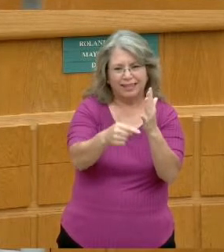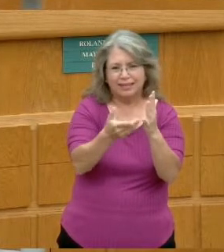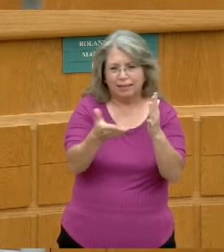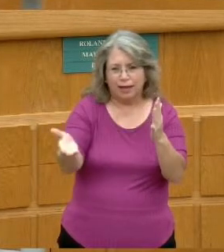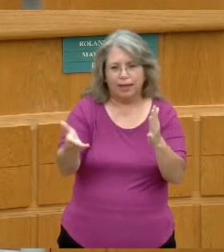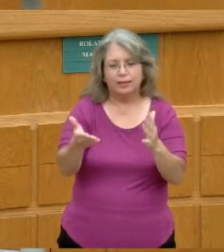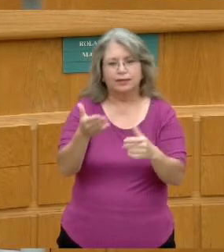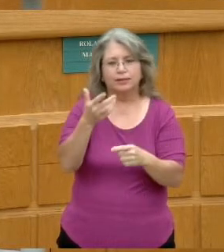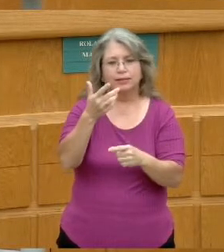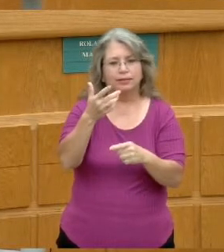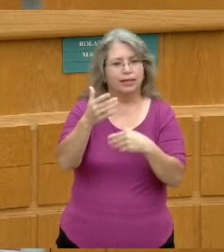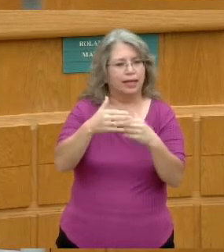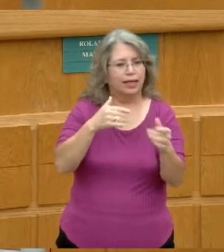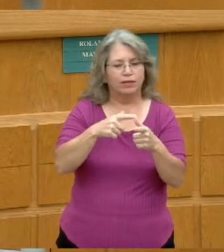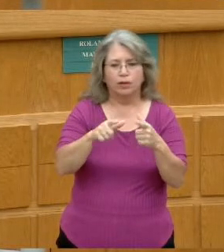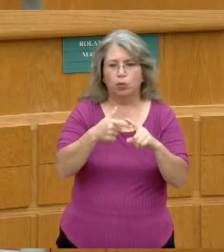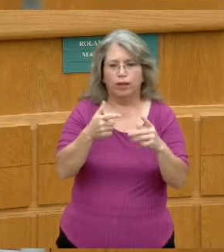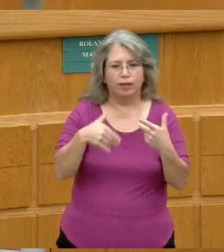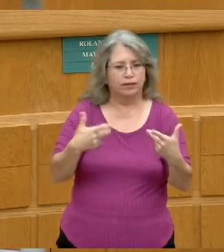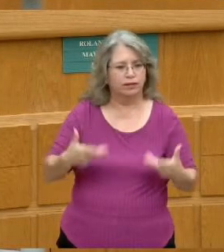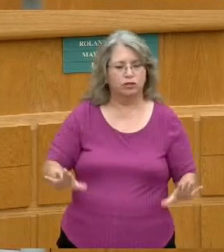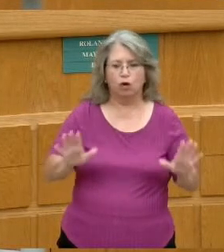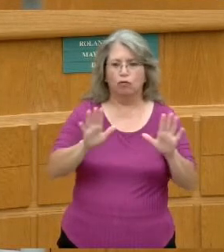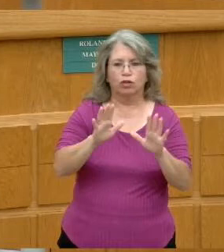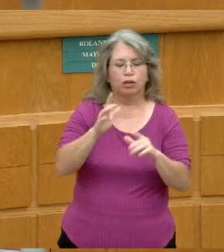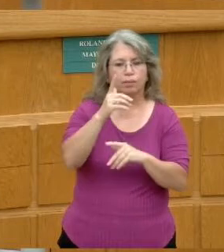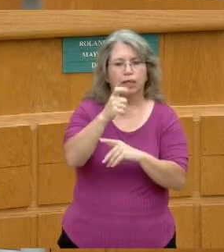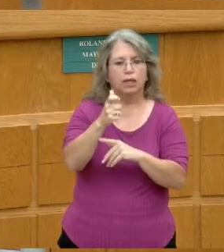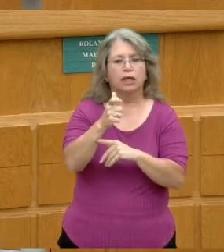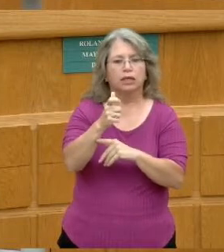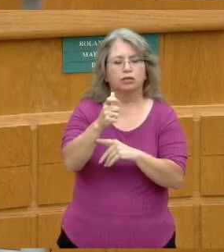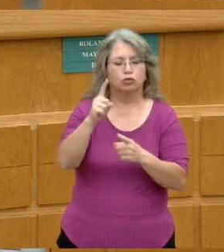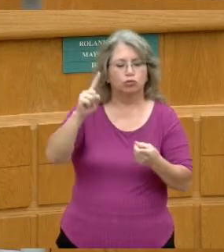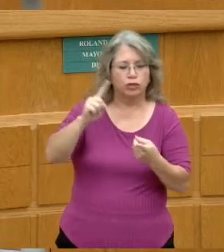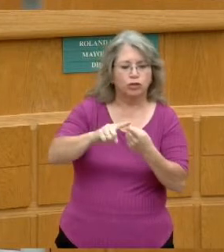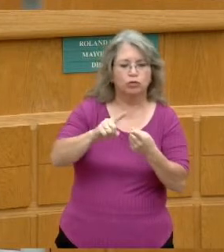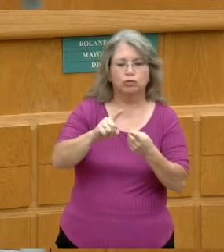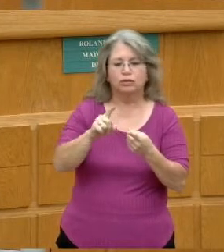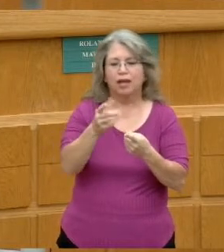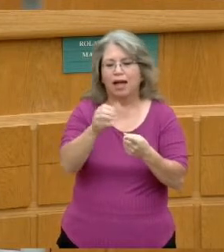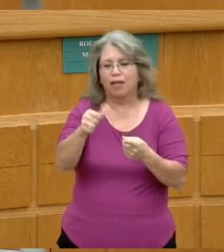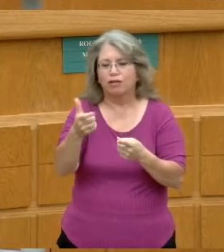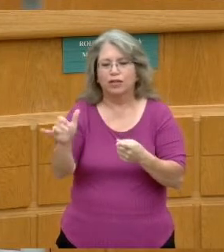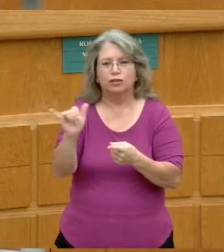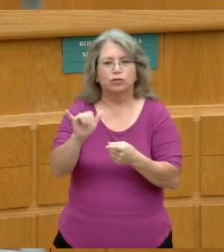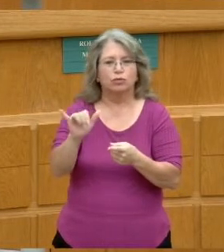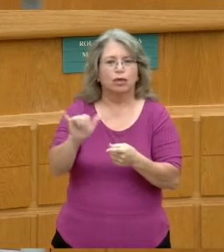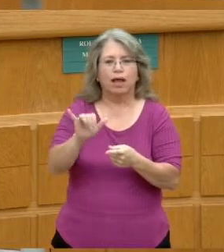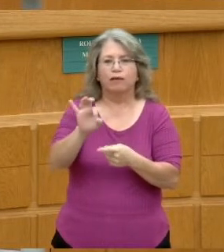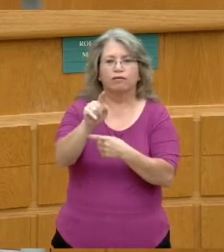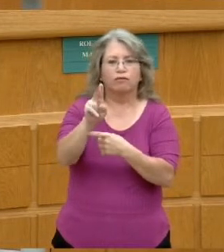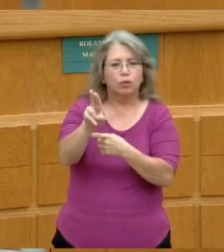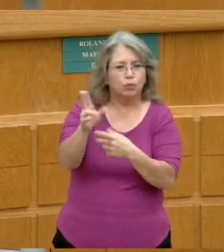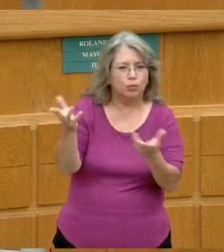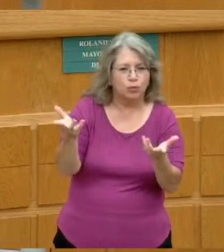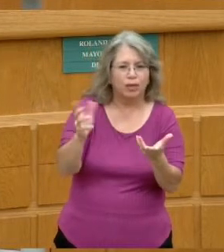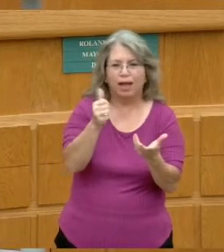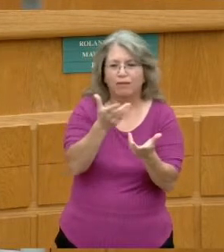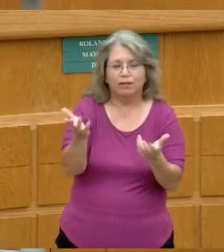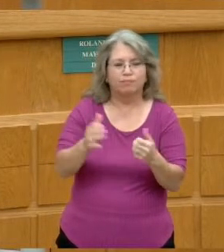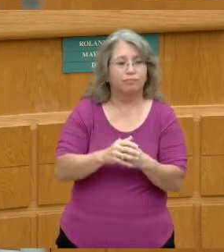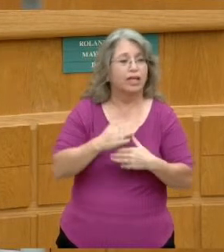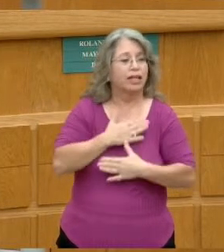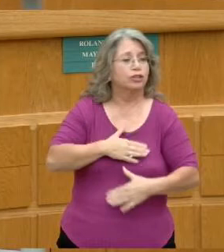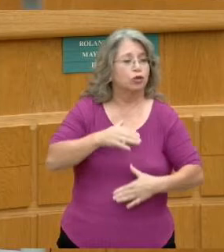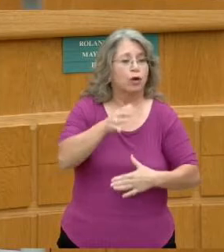to reduce the number of infections such as seasonal flu. Enjoy this Mother's Day weekend. Stay safe